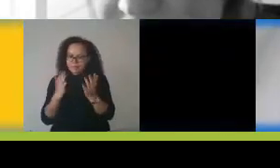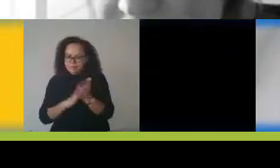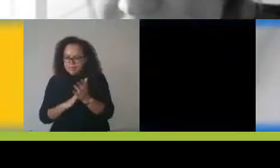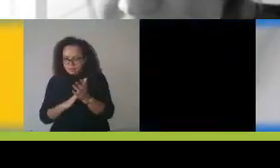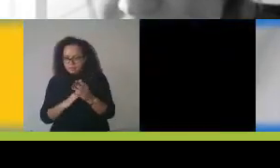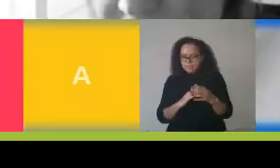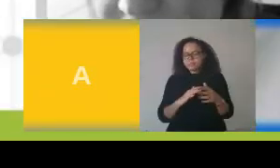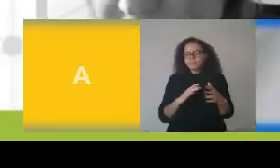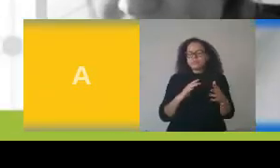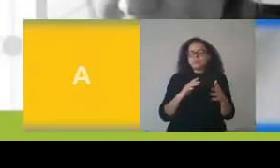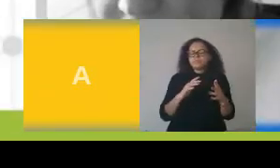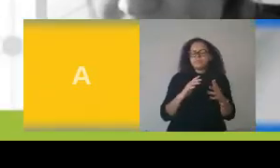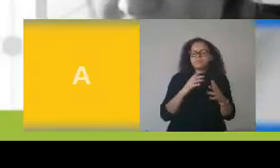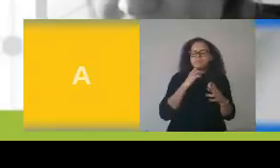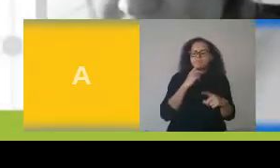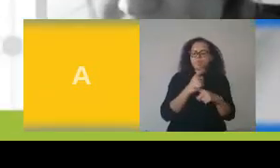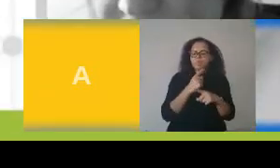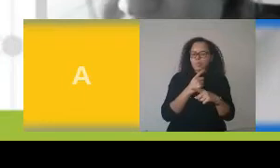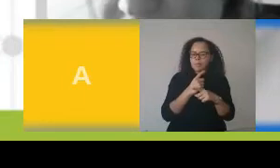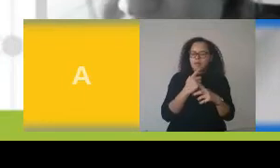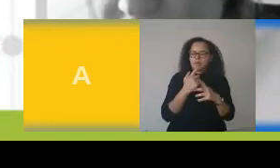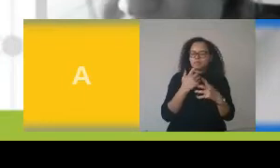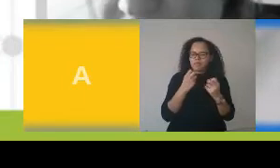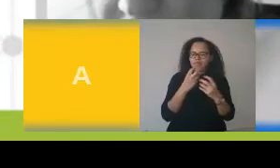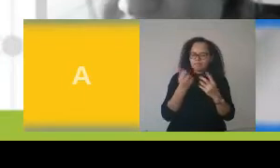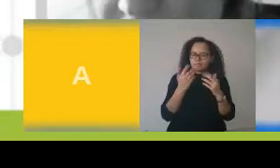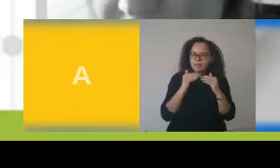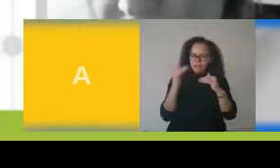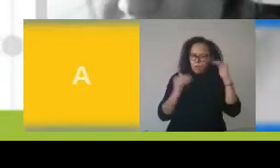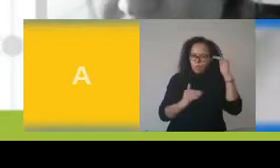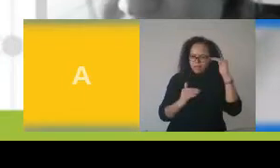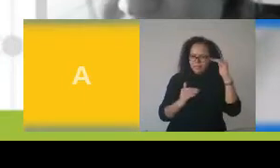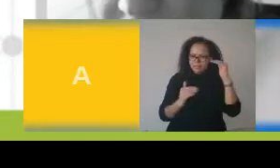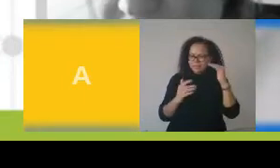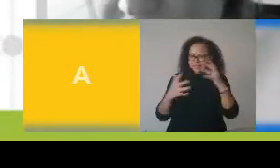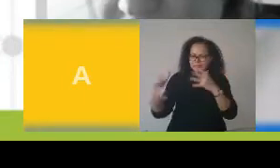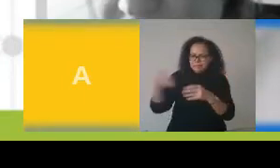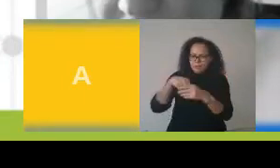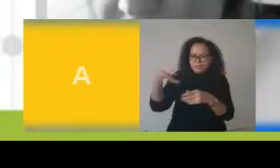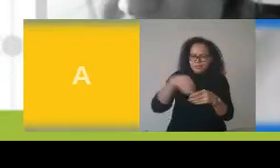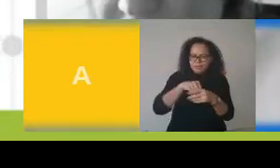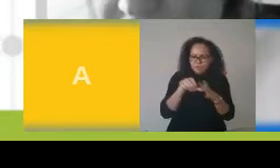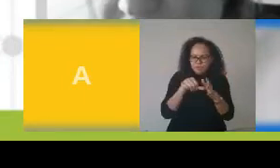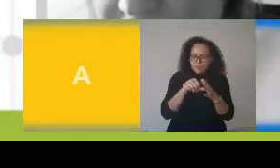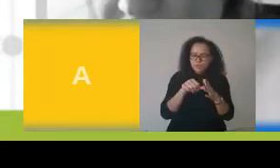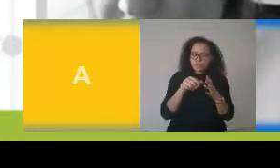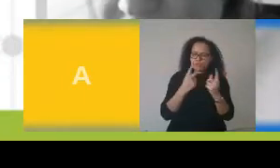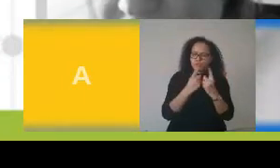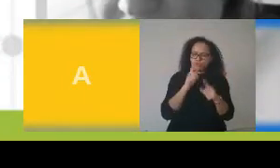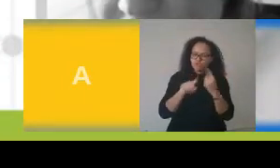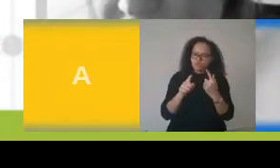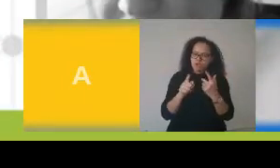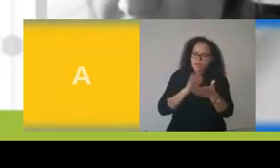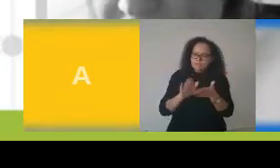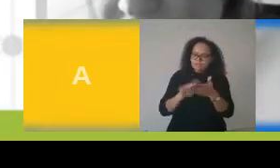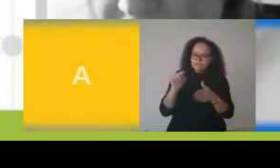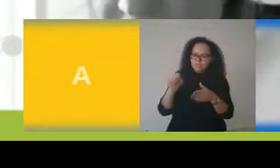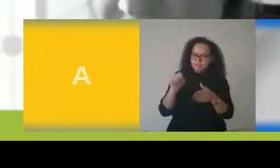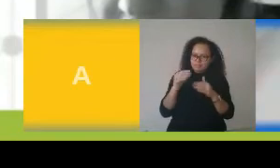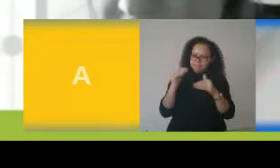or eradicating some inequalities in participation in different ways, shape or form. So we're going to be